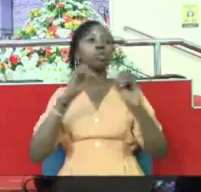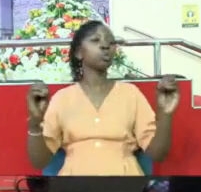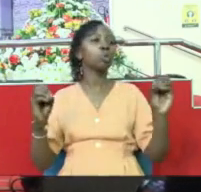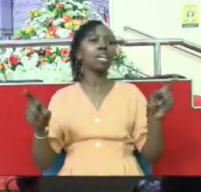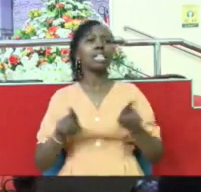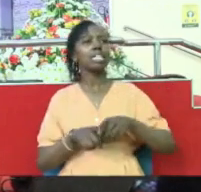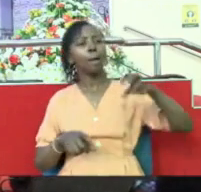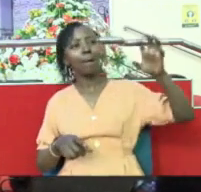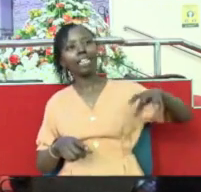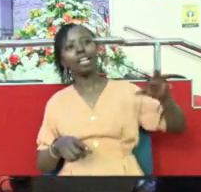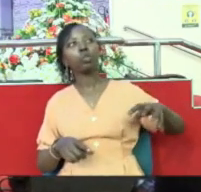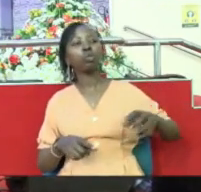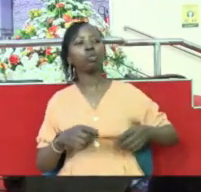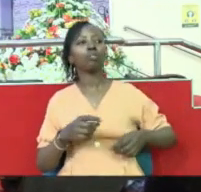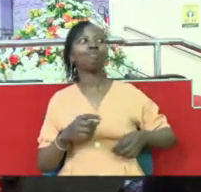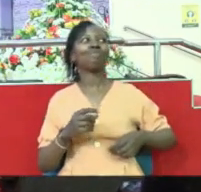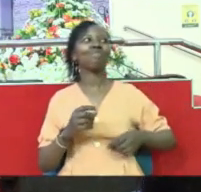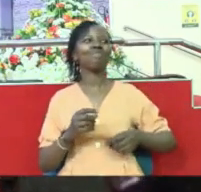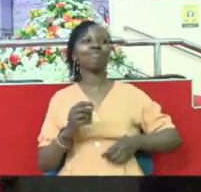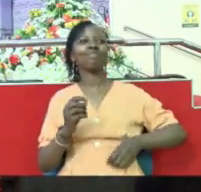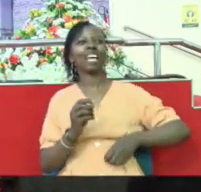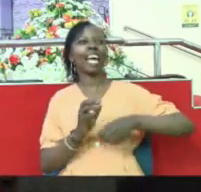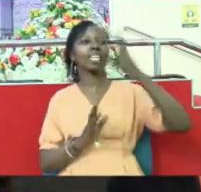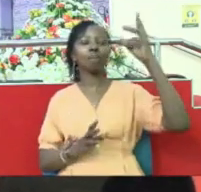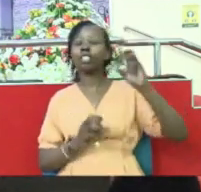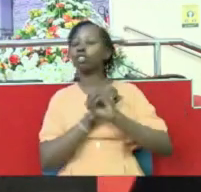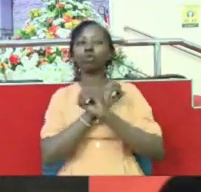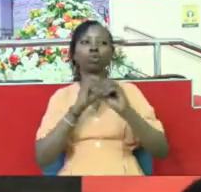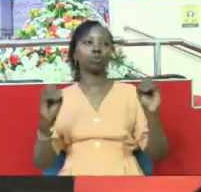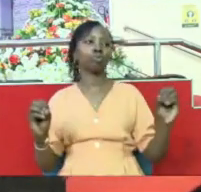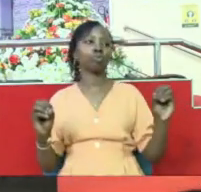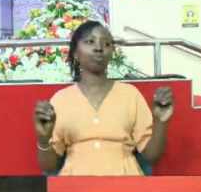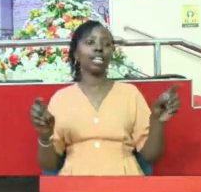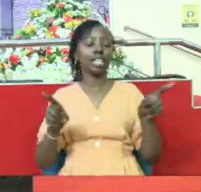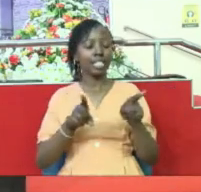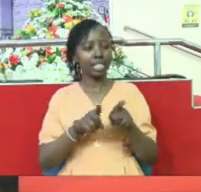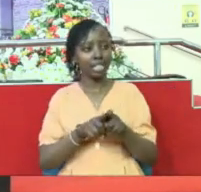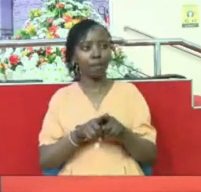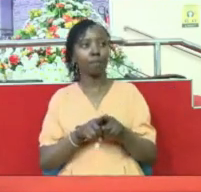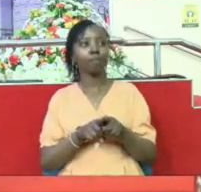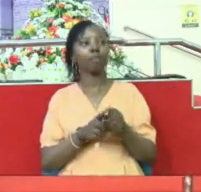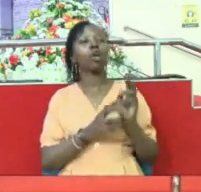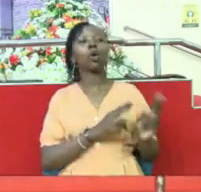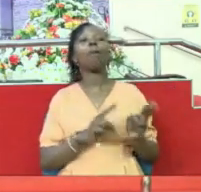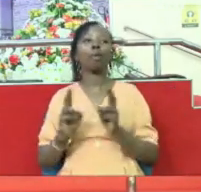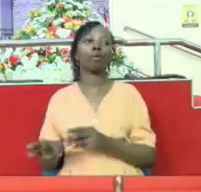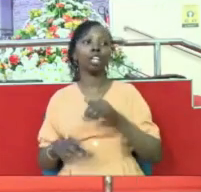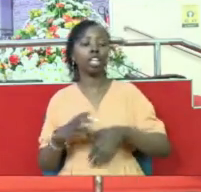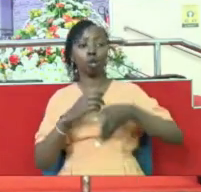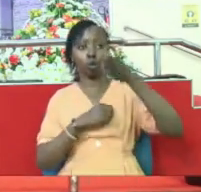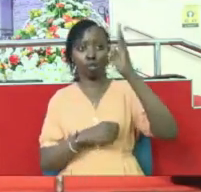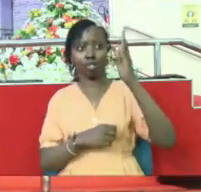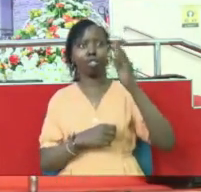fare. Ziko tu, hata mkate hujapanda. It is still the way it was. Iko vile ilivyokuwa. So I was